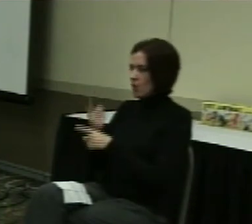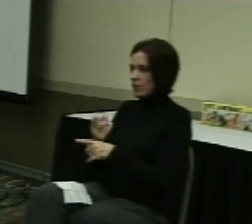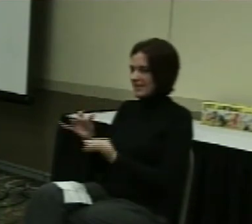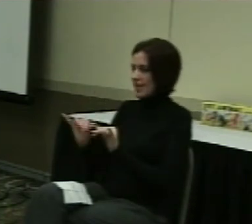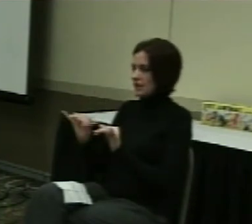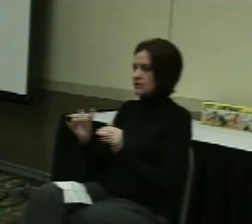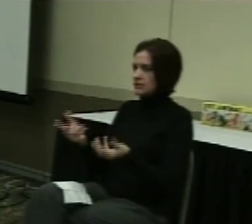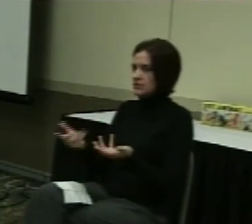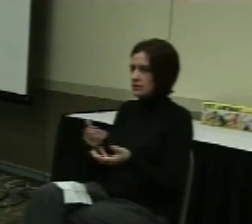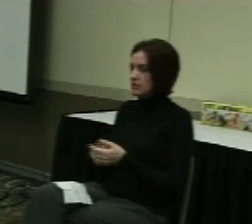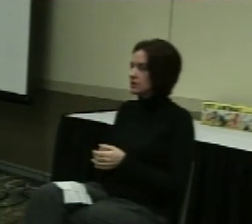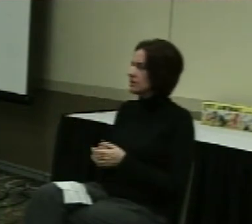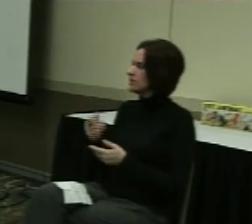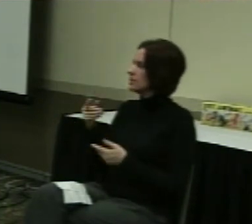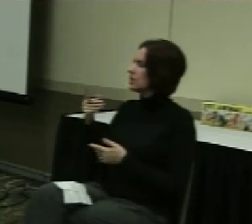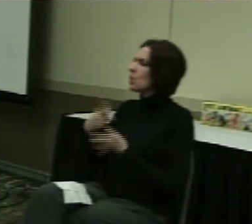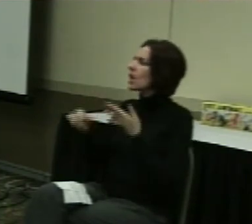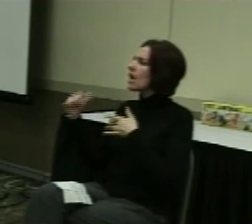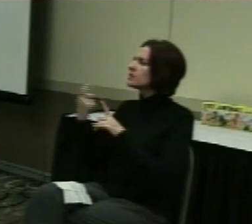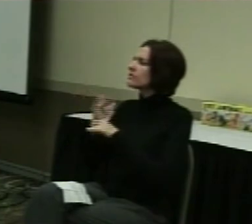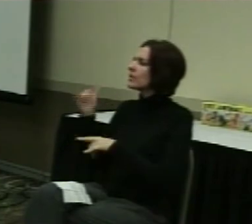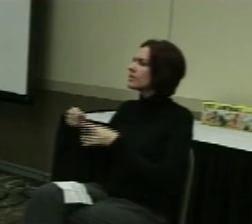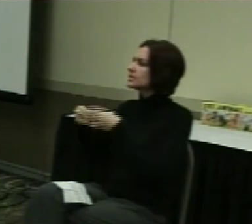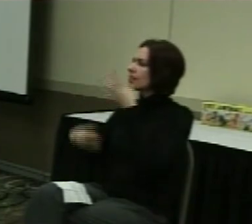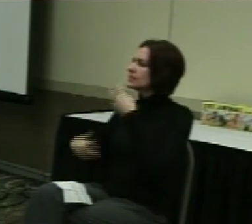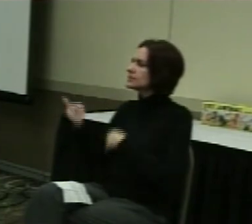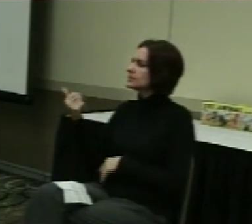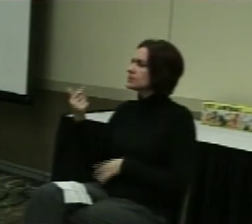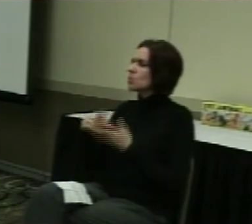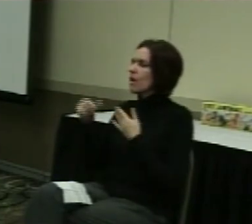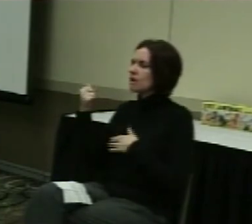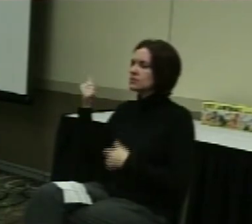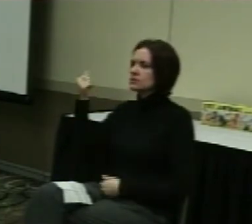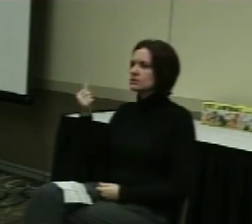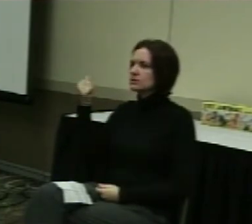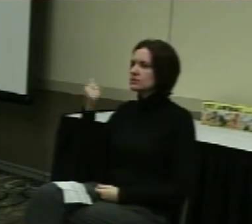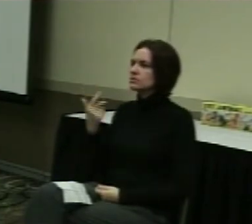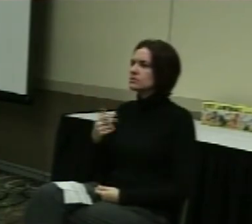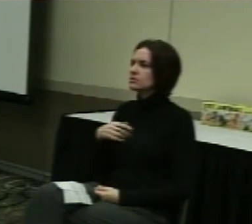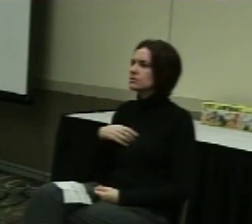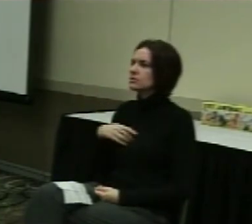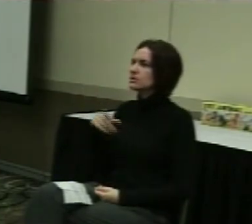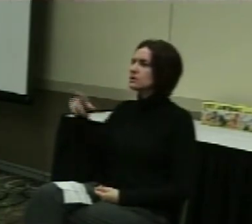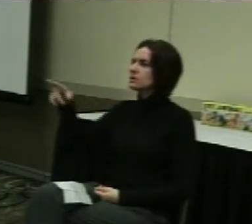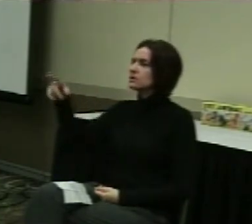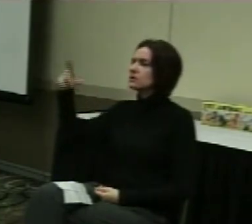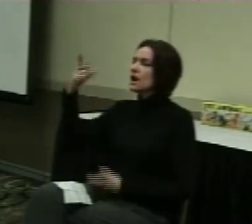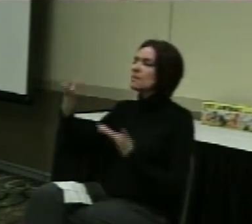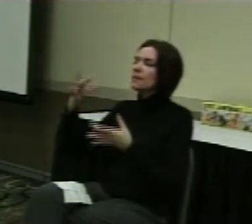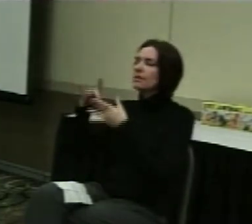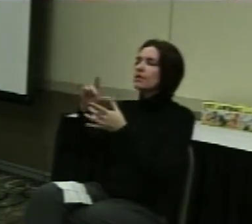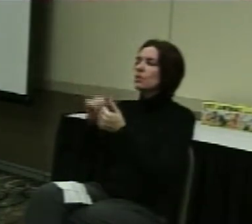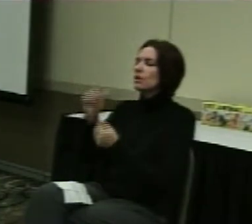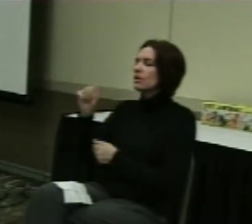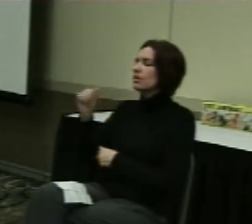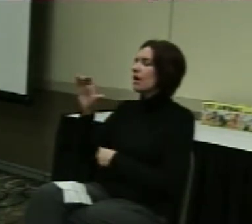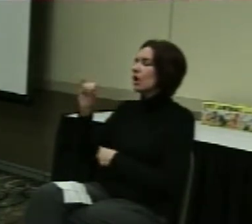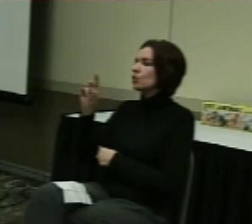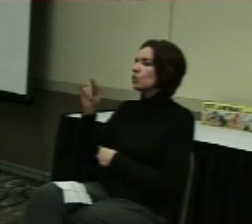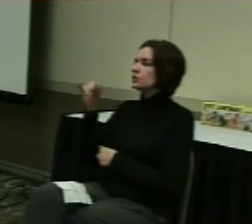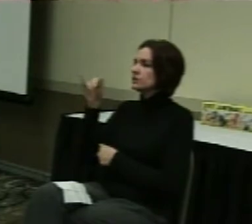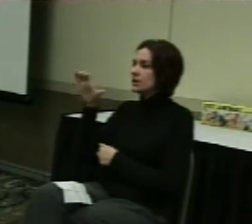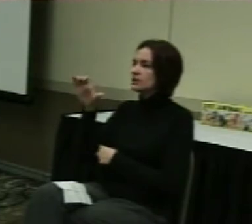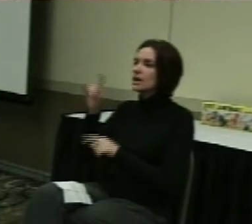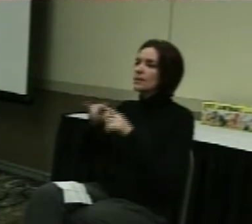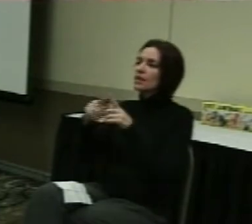missing? What else is missing from the physical aspects of the environment? Kind of goes with acoustics, I guess, but for our kids,